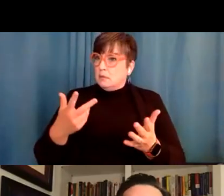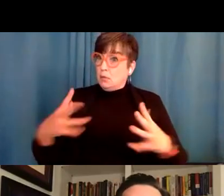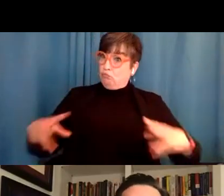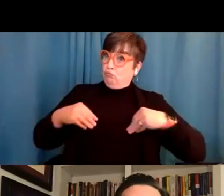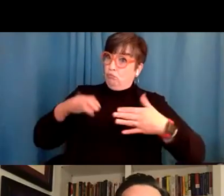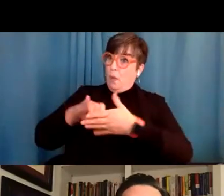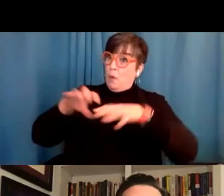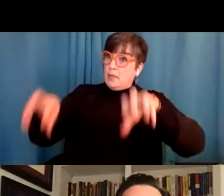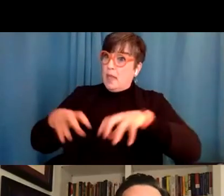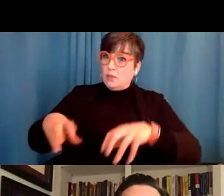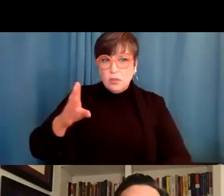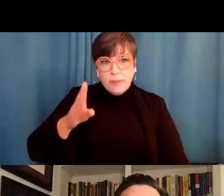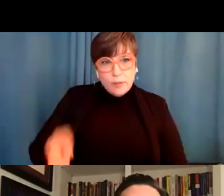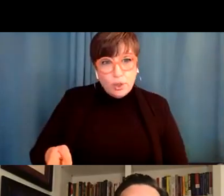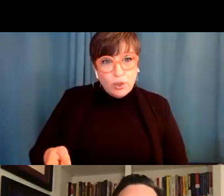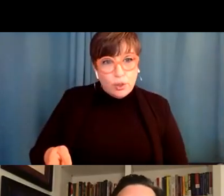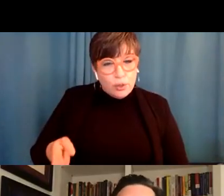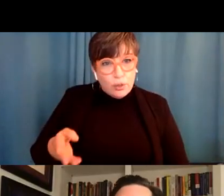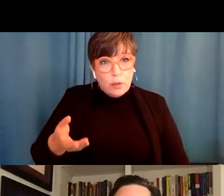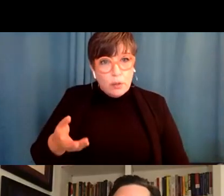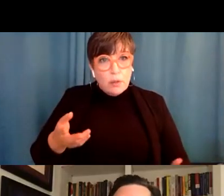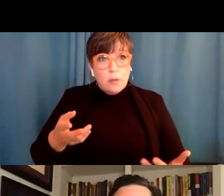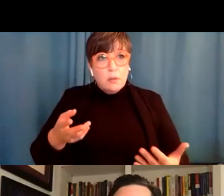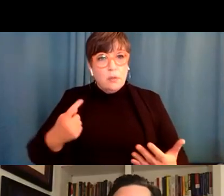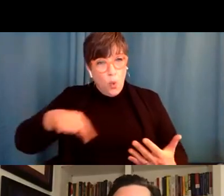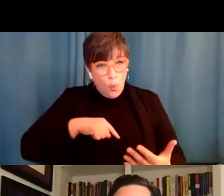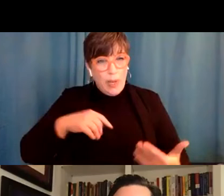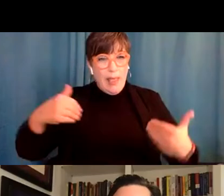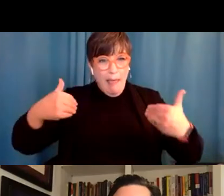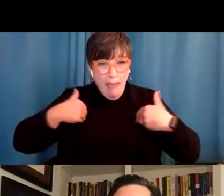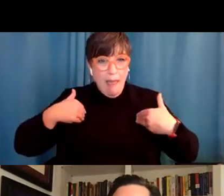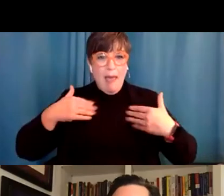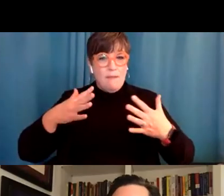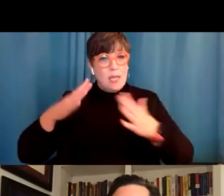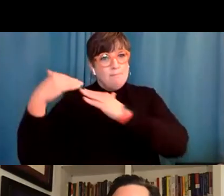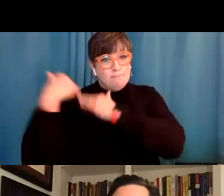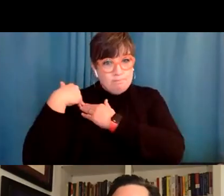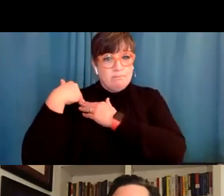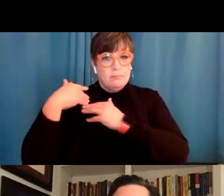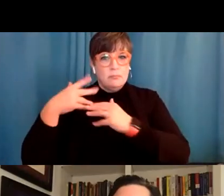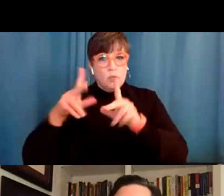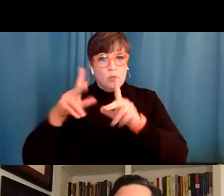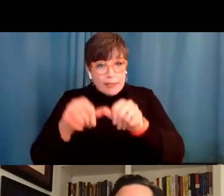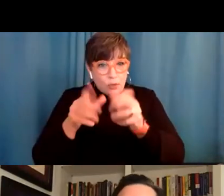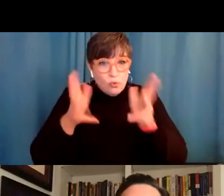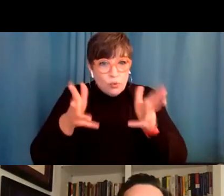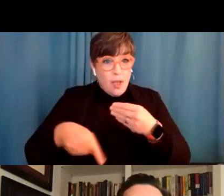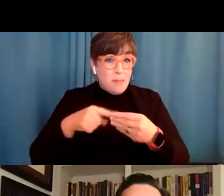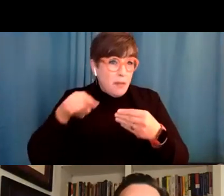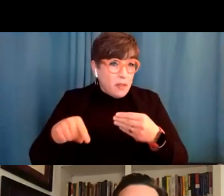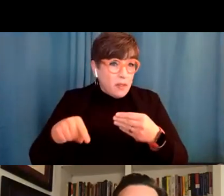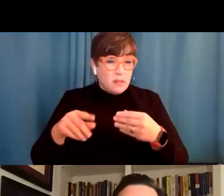our society, and that we have a national conversation about the things that gave rise to them and to